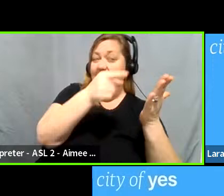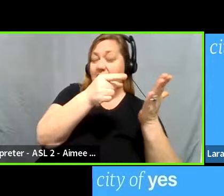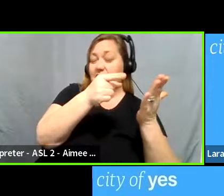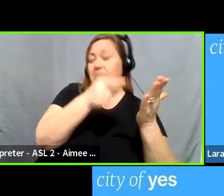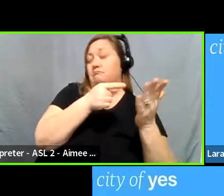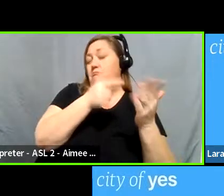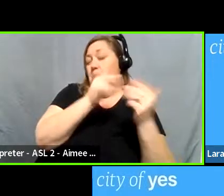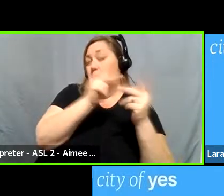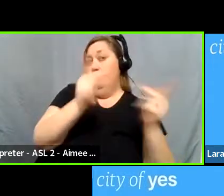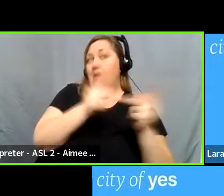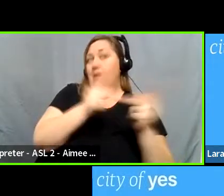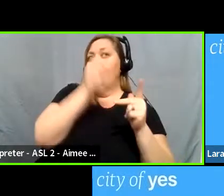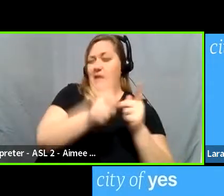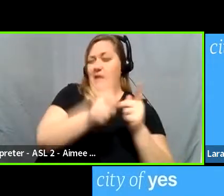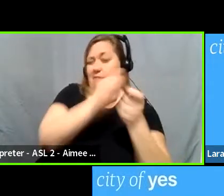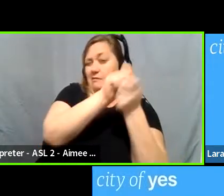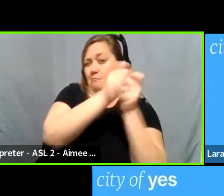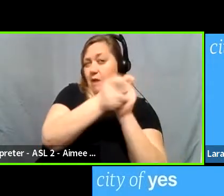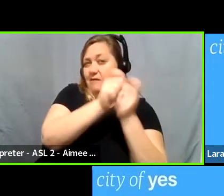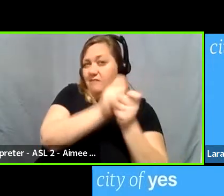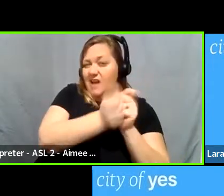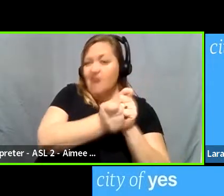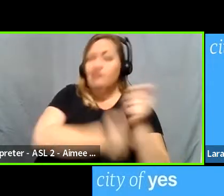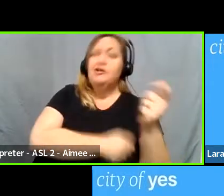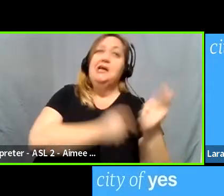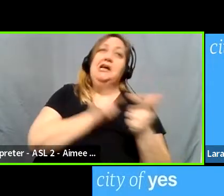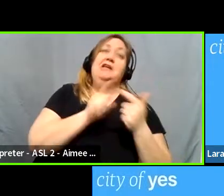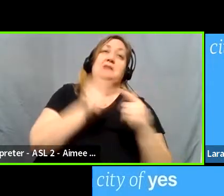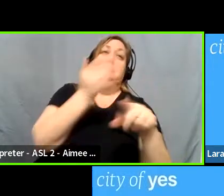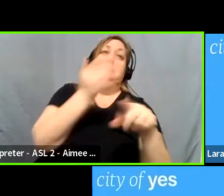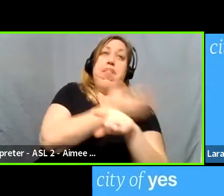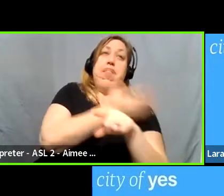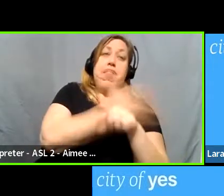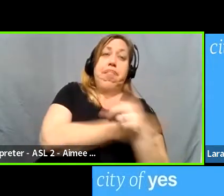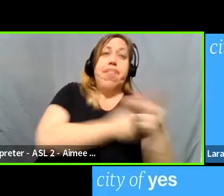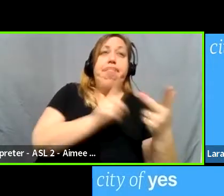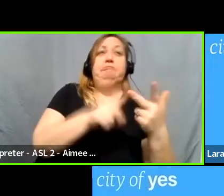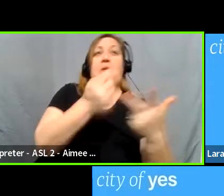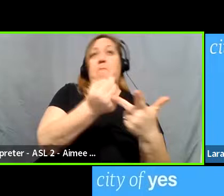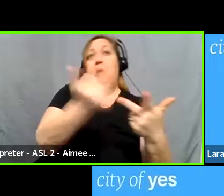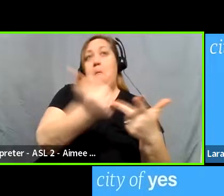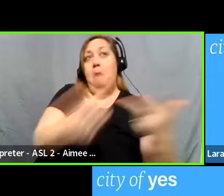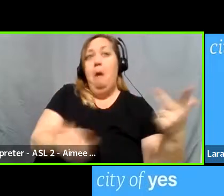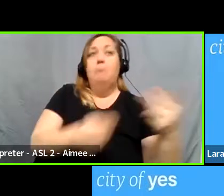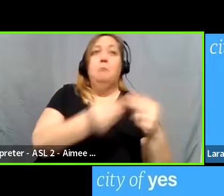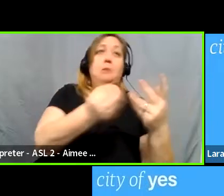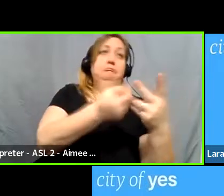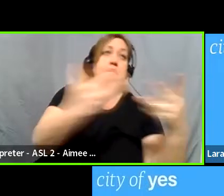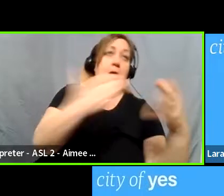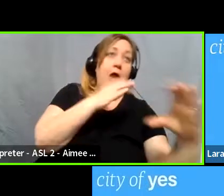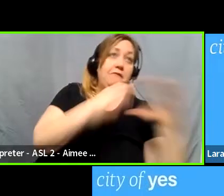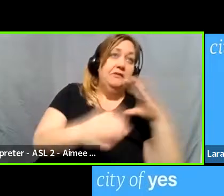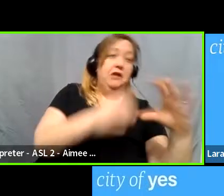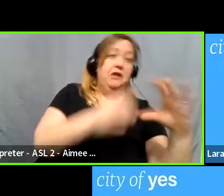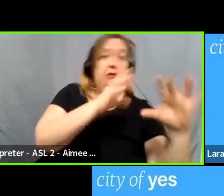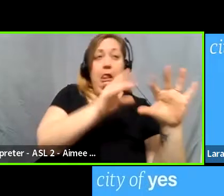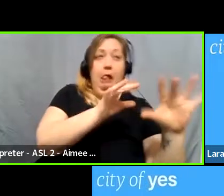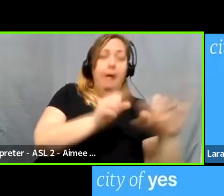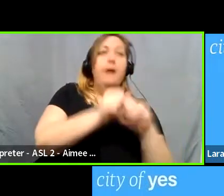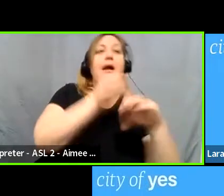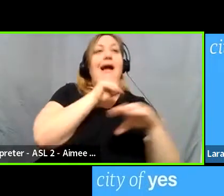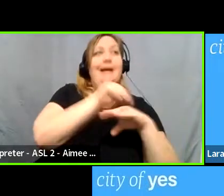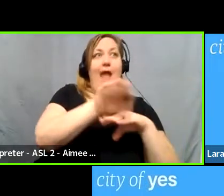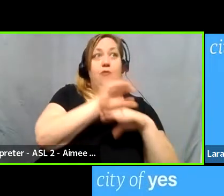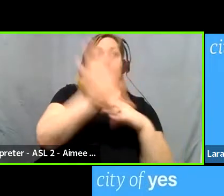there may, could be some modifications. There could be, um, you know, uh, more conversations, but then the council does need to